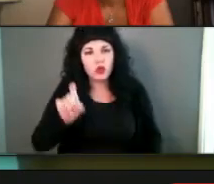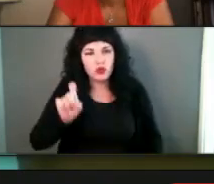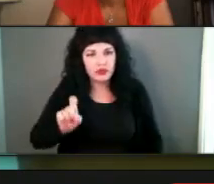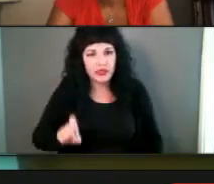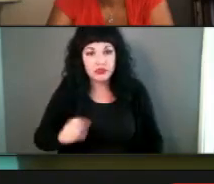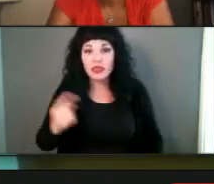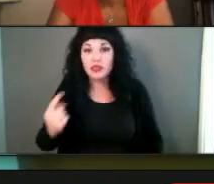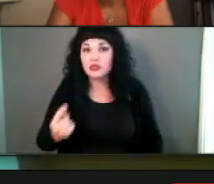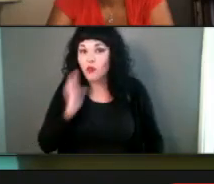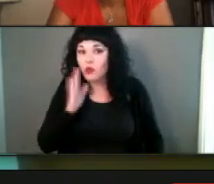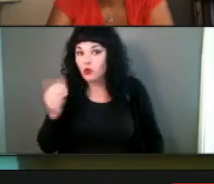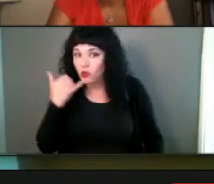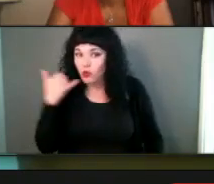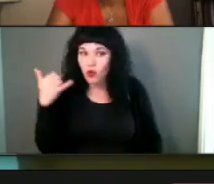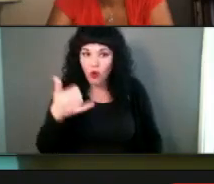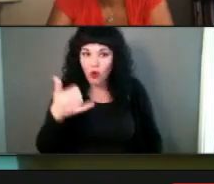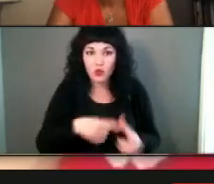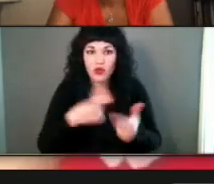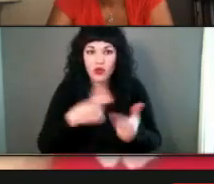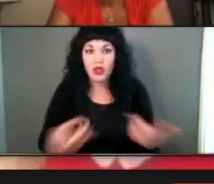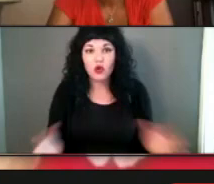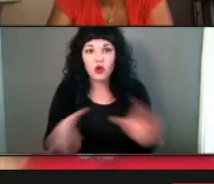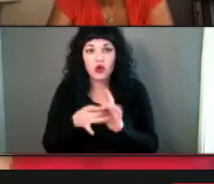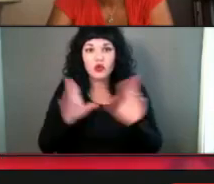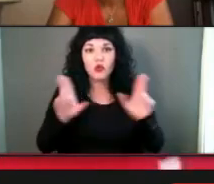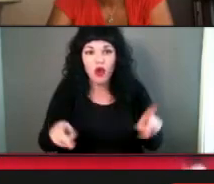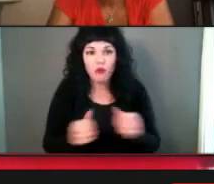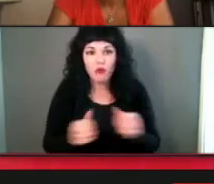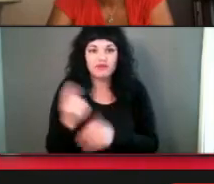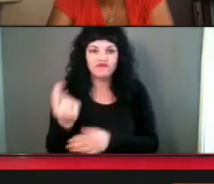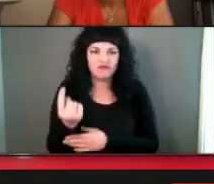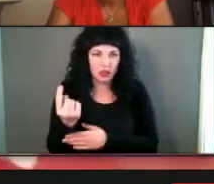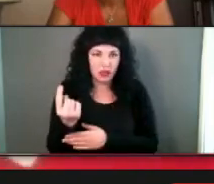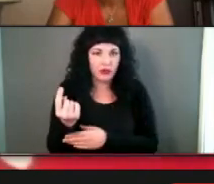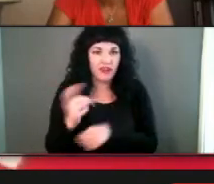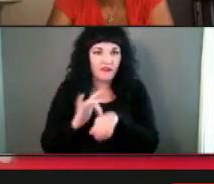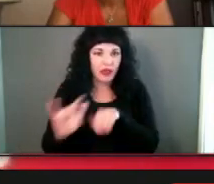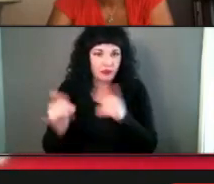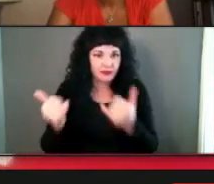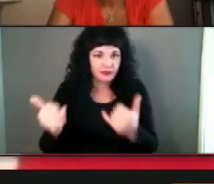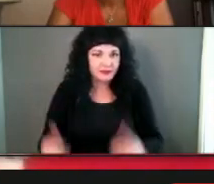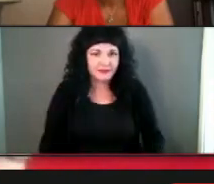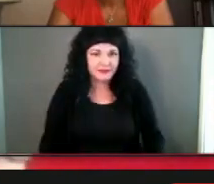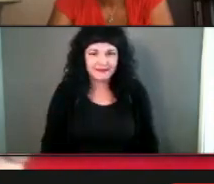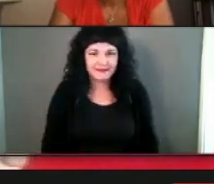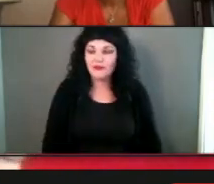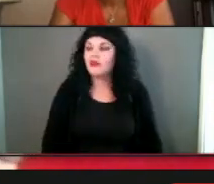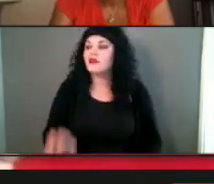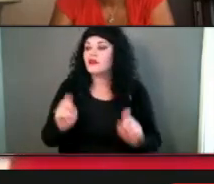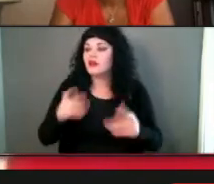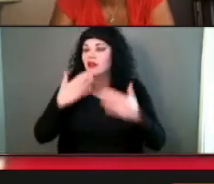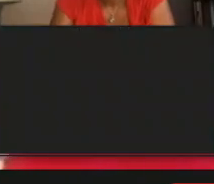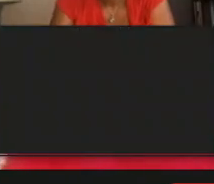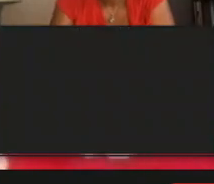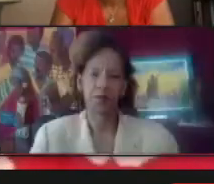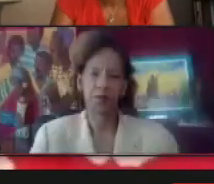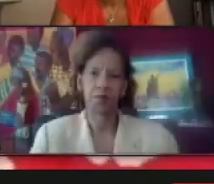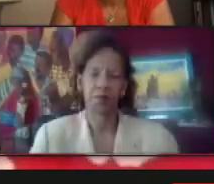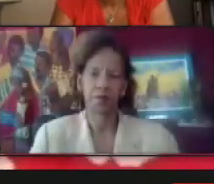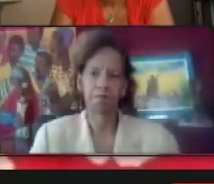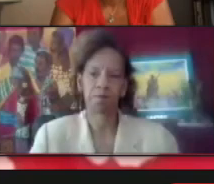providers that is open right now. Great, thank you. Thank you all for being here